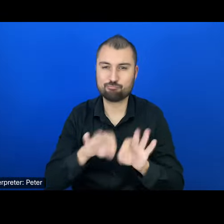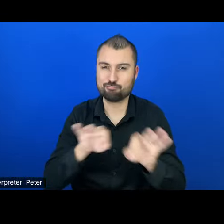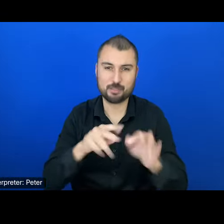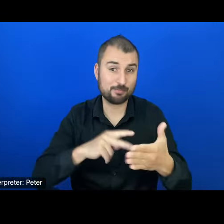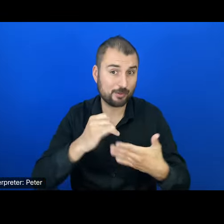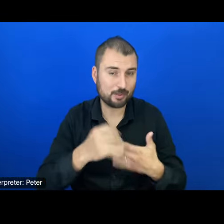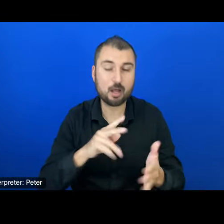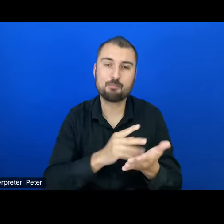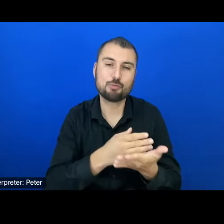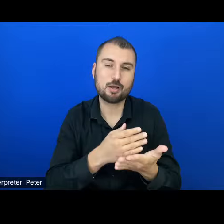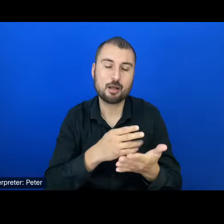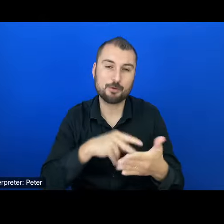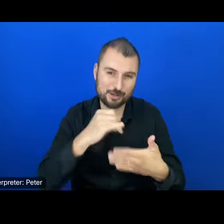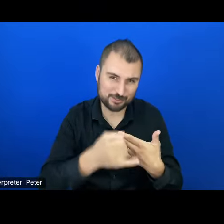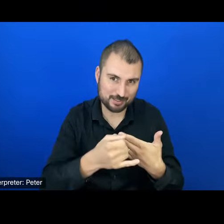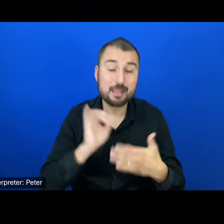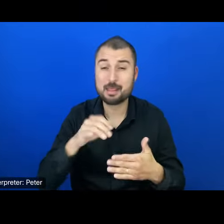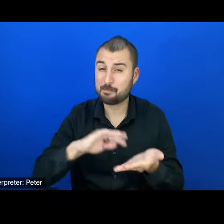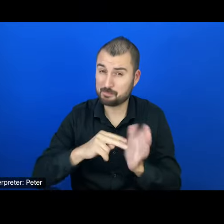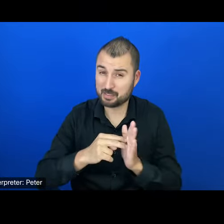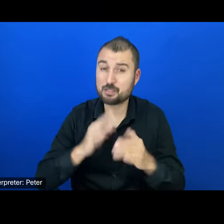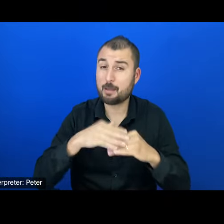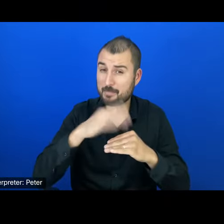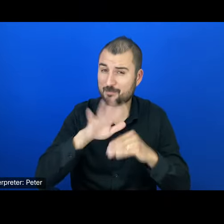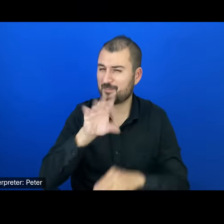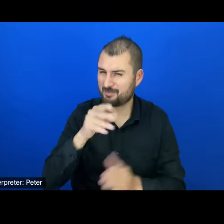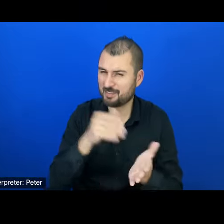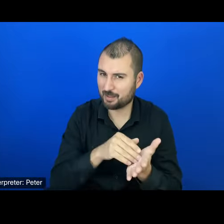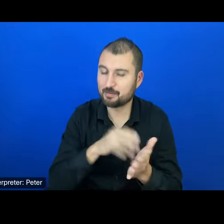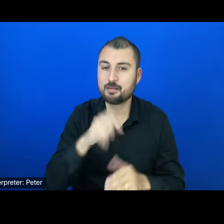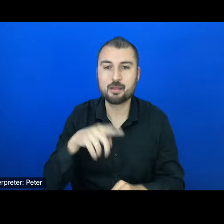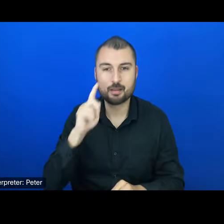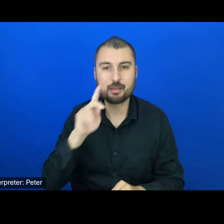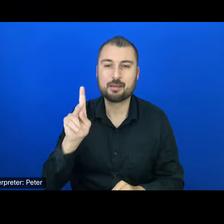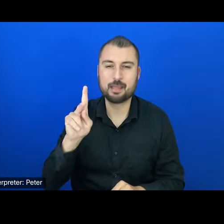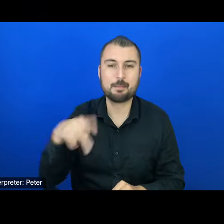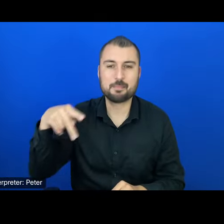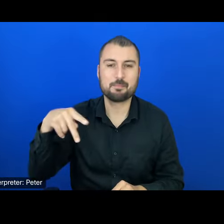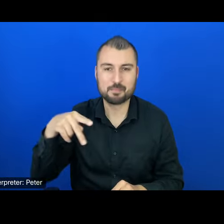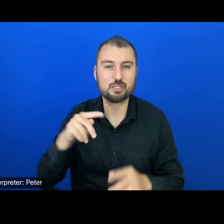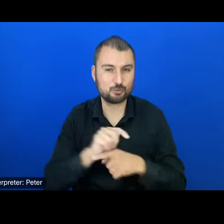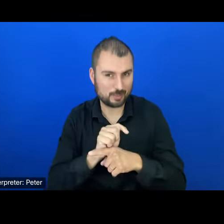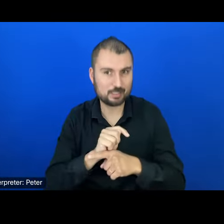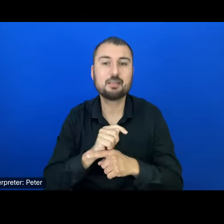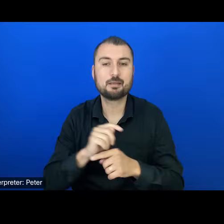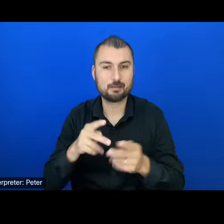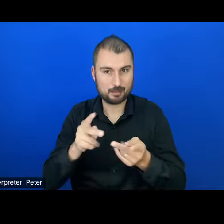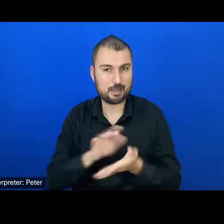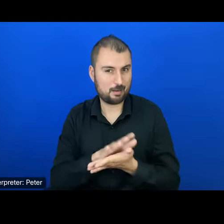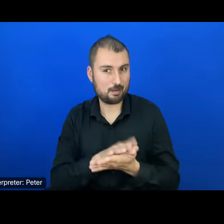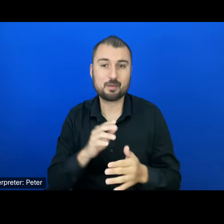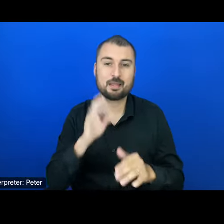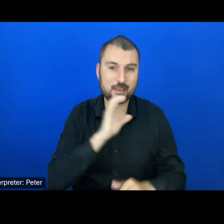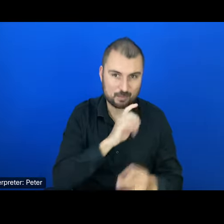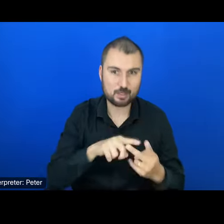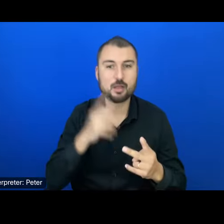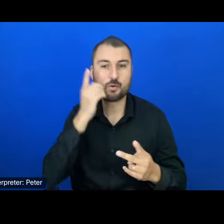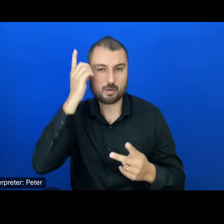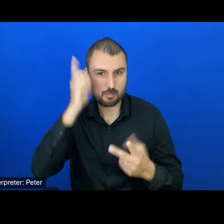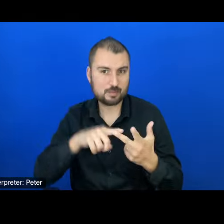these are those projects above 50,000. KHP Training Academy, which includes a cafeteria, dormitory,